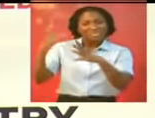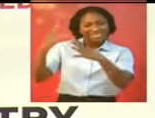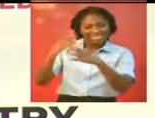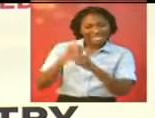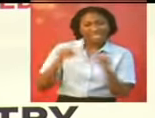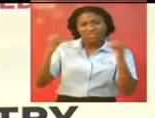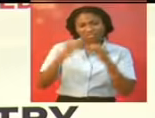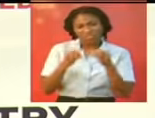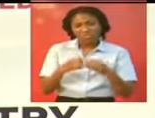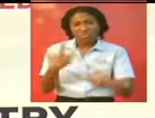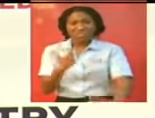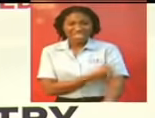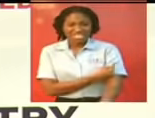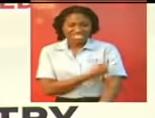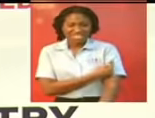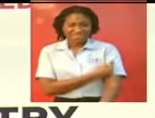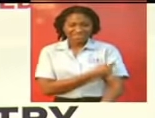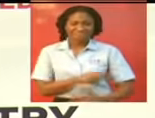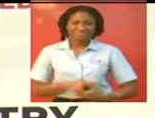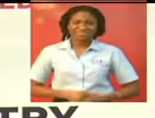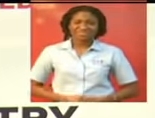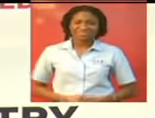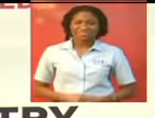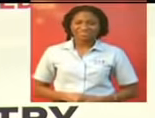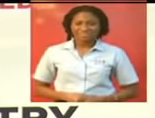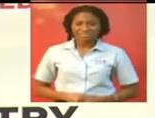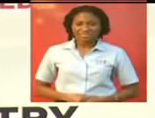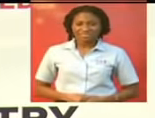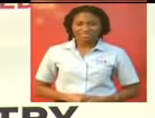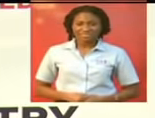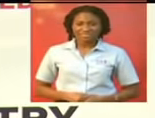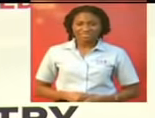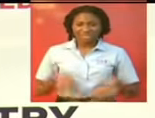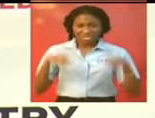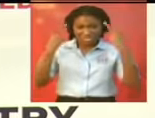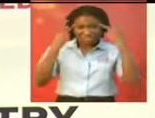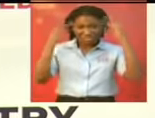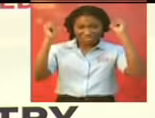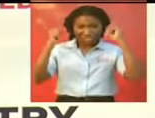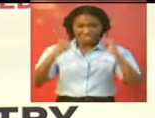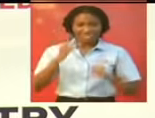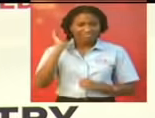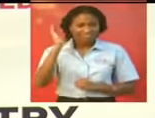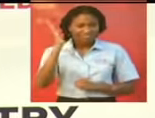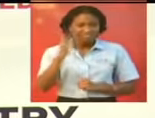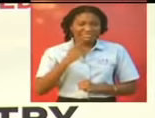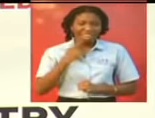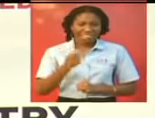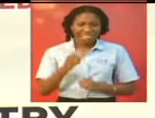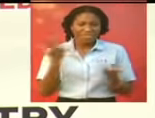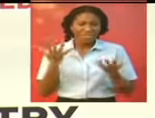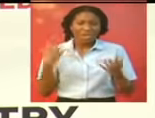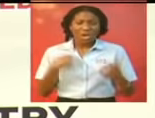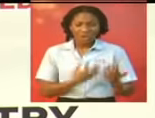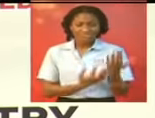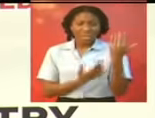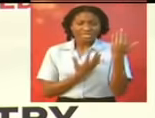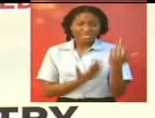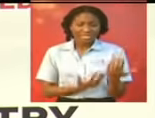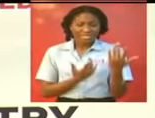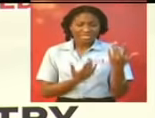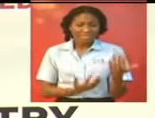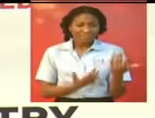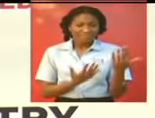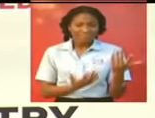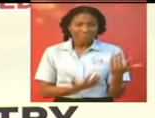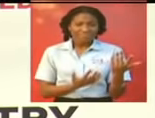the Richard would have asked from CNC3. Based on what the Prime Minister discussed, that is something that we are waiting word from in terms